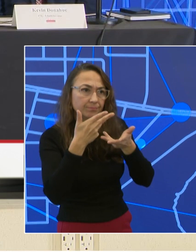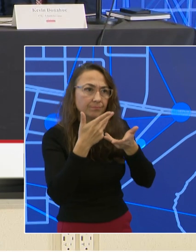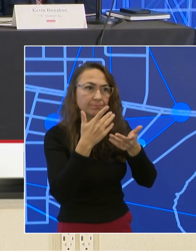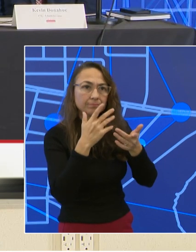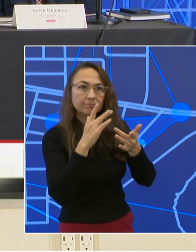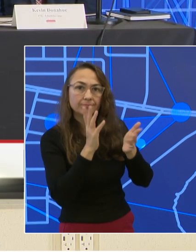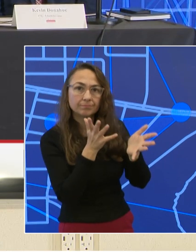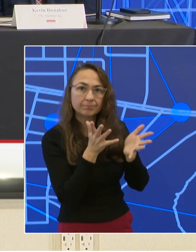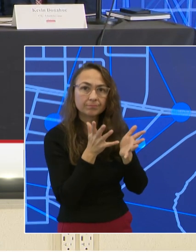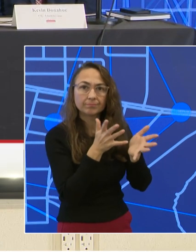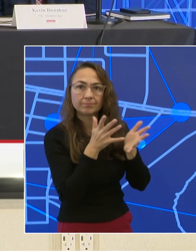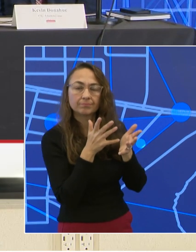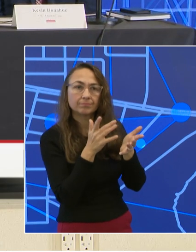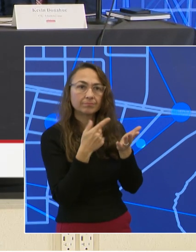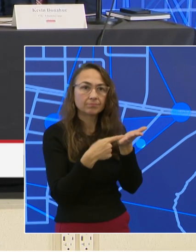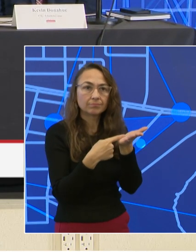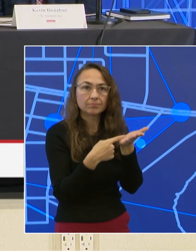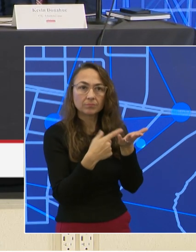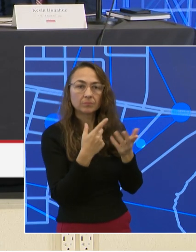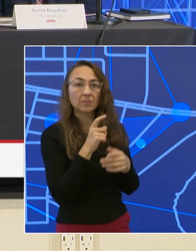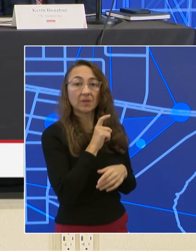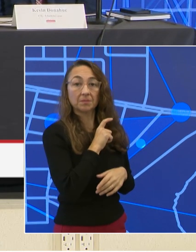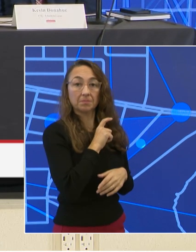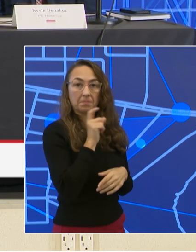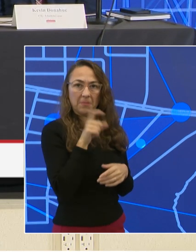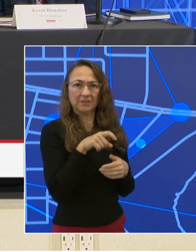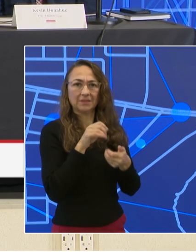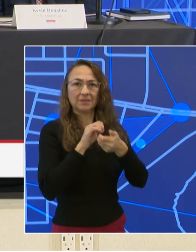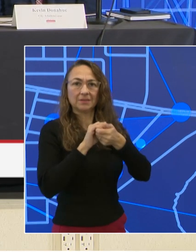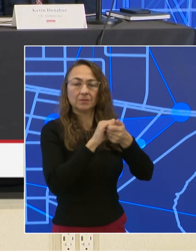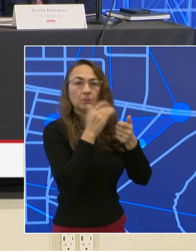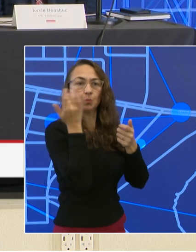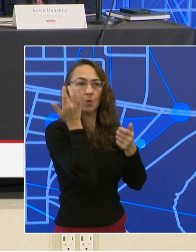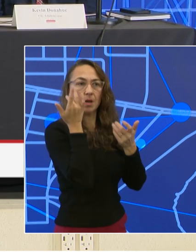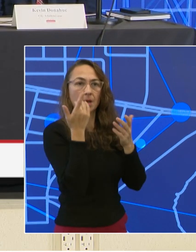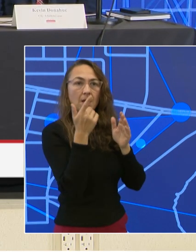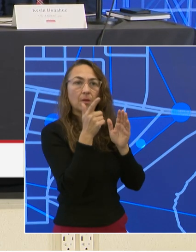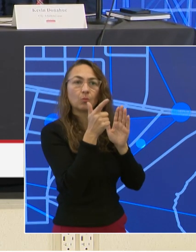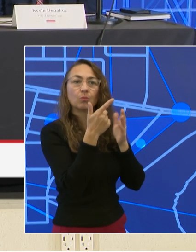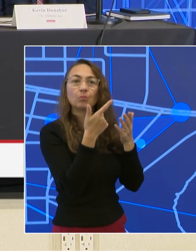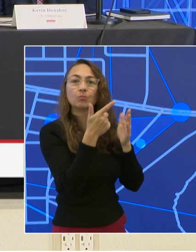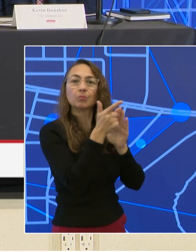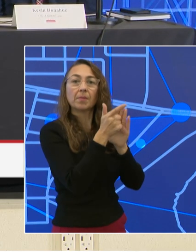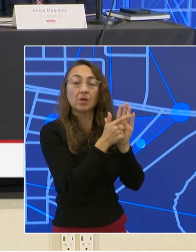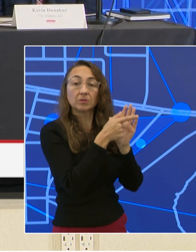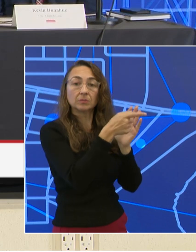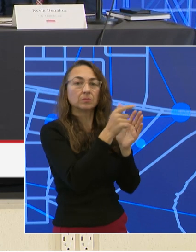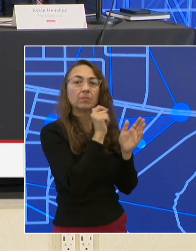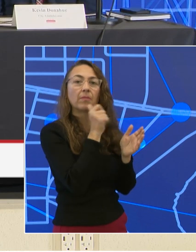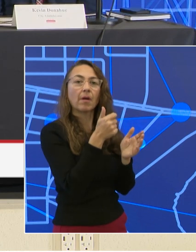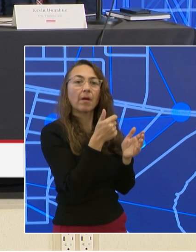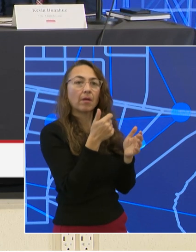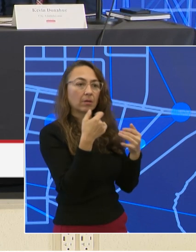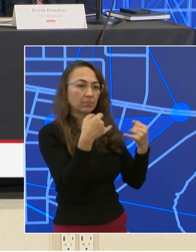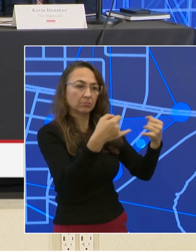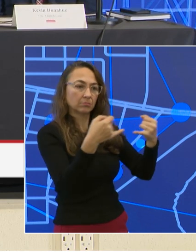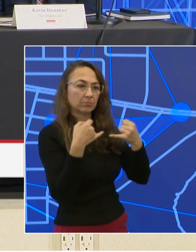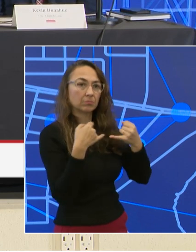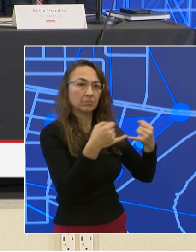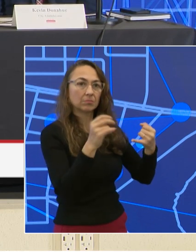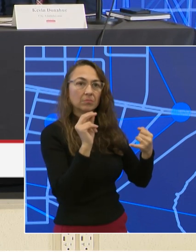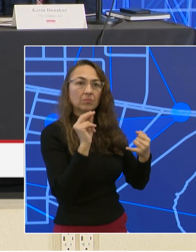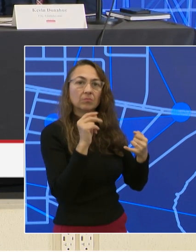so it's so very important for me as the chief, the leader in law enforcement in this space, to make sure that I'm working with PG County, Montgomery